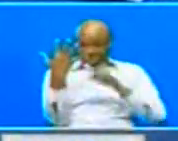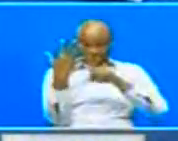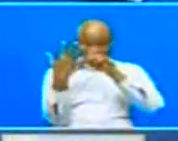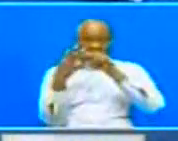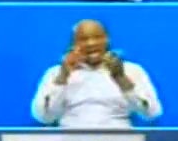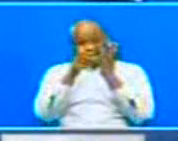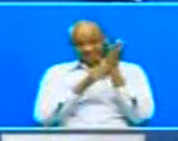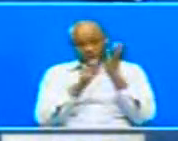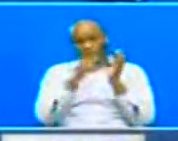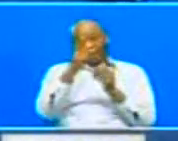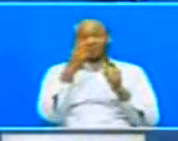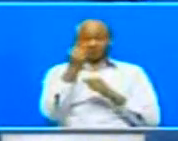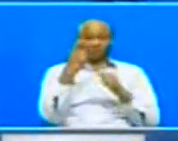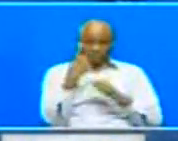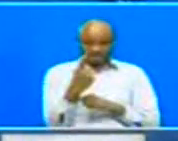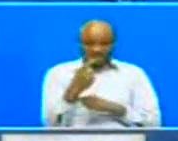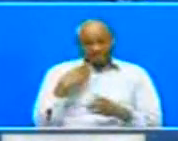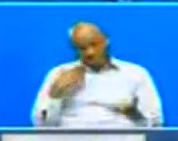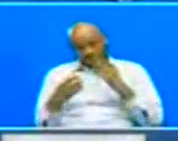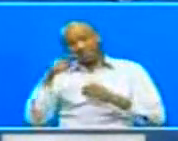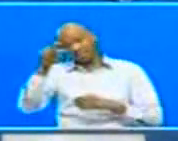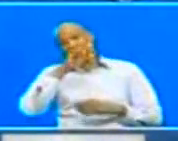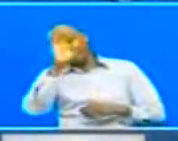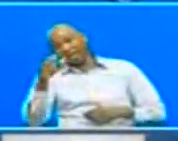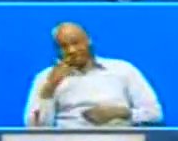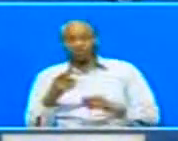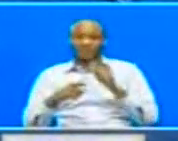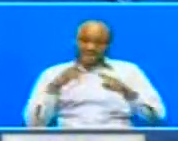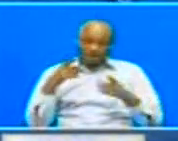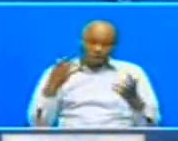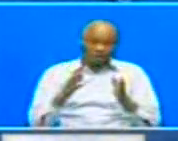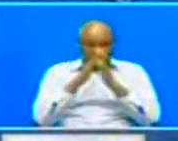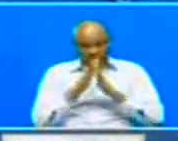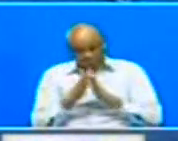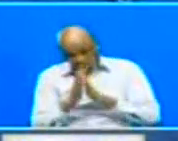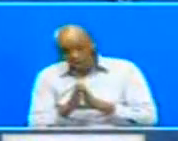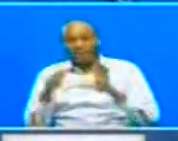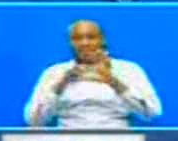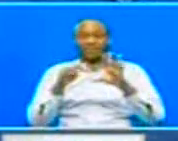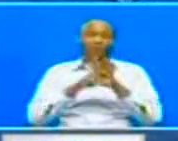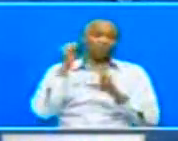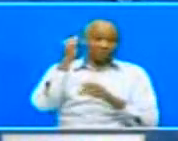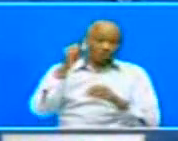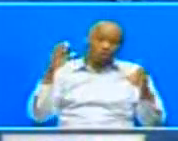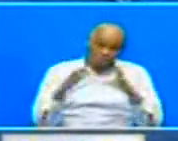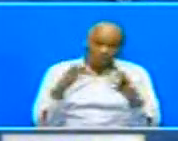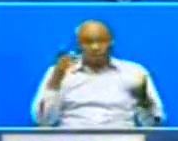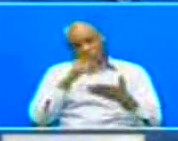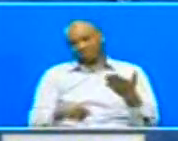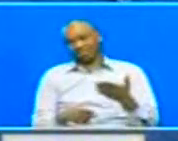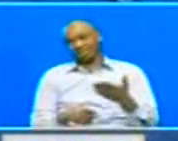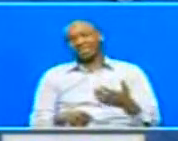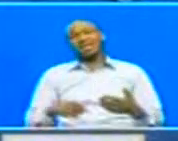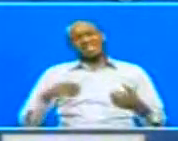under Article 1 of the Istanbul Convention, persecution based on religion, social group, member of a political group, all those other things. So